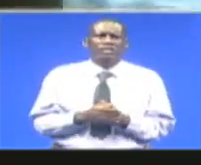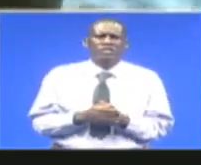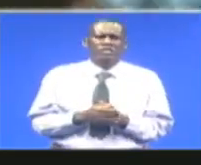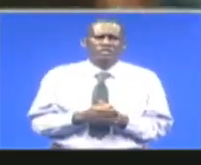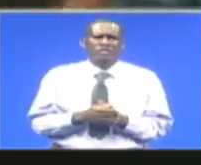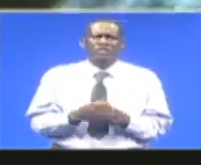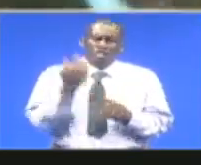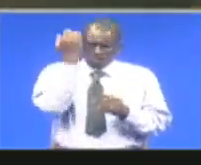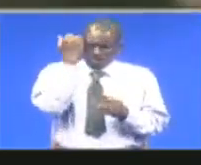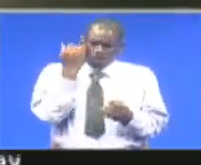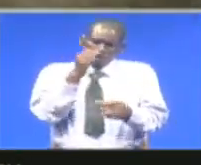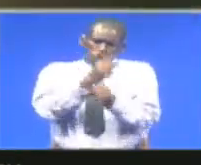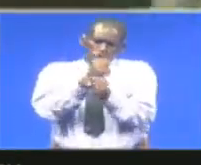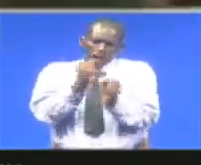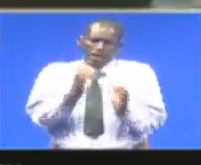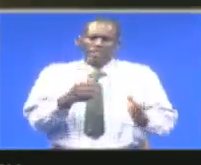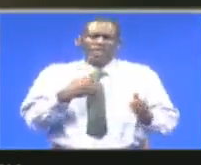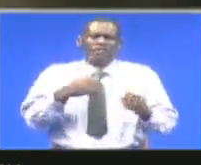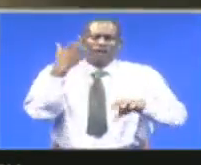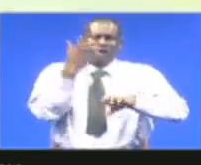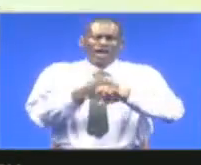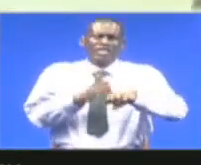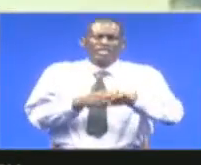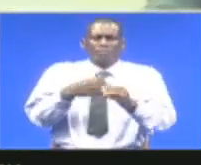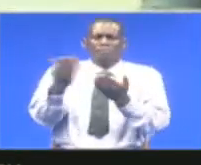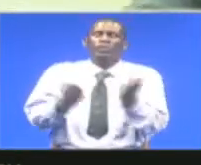The court clerks had a hectic time restoring order.